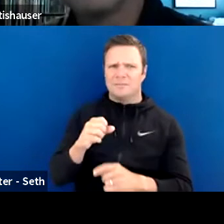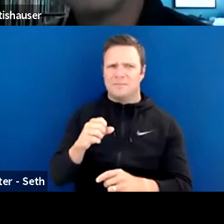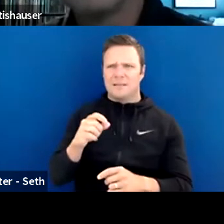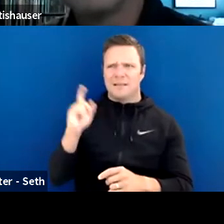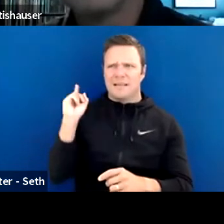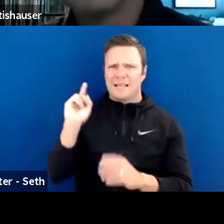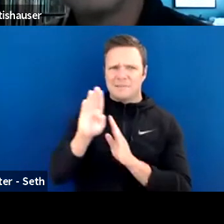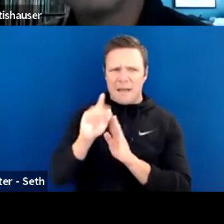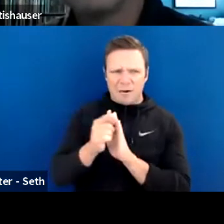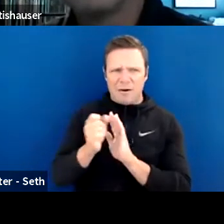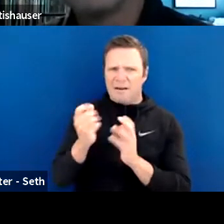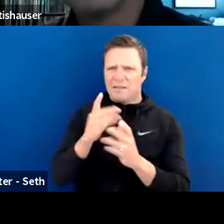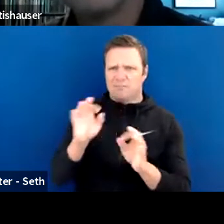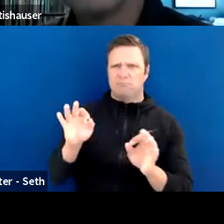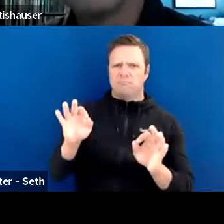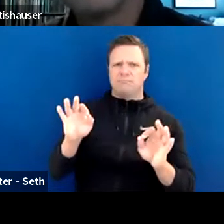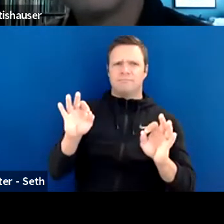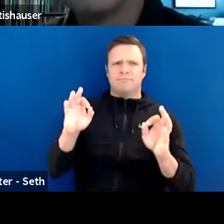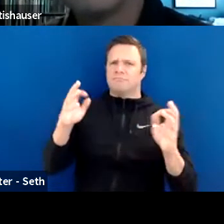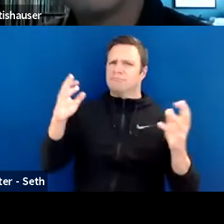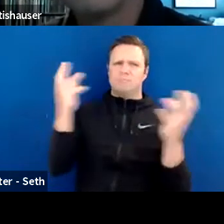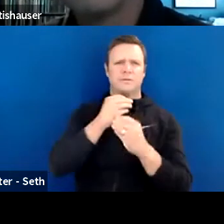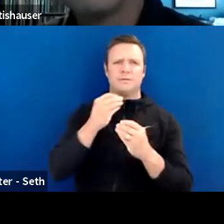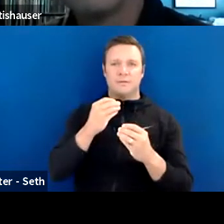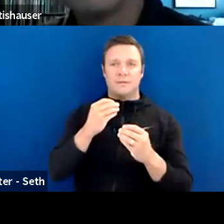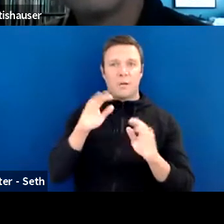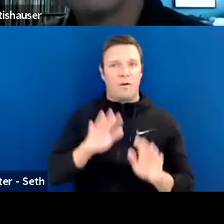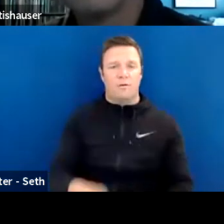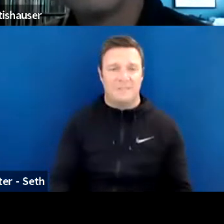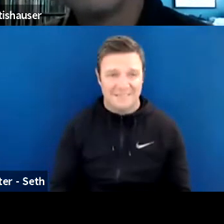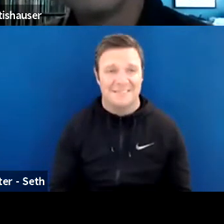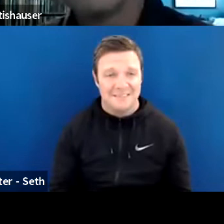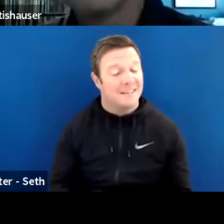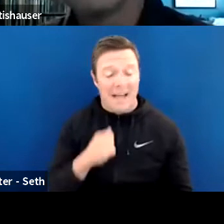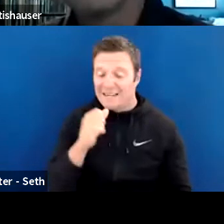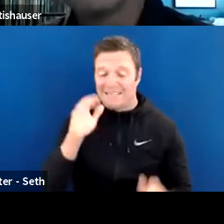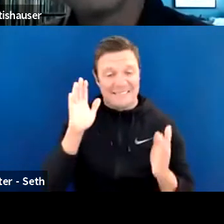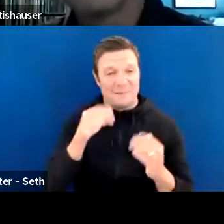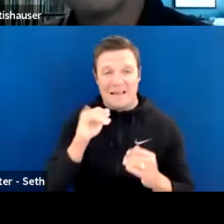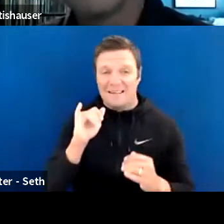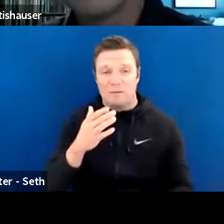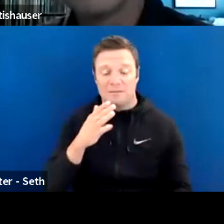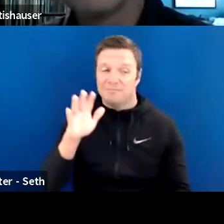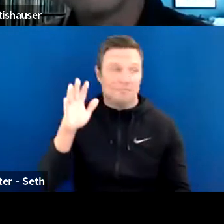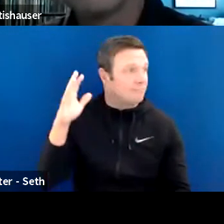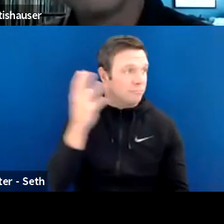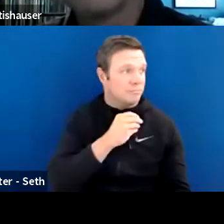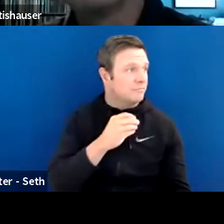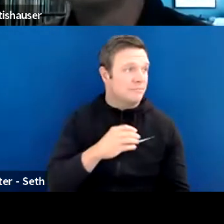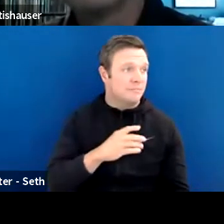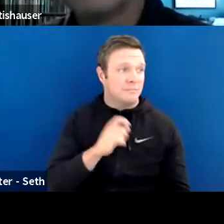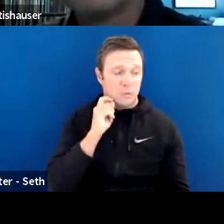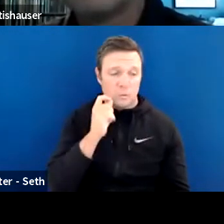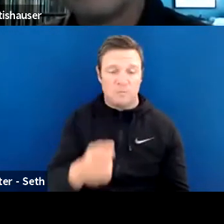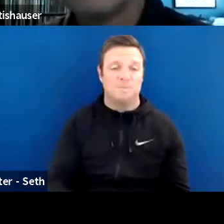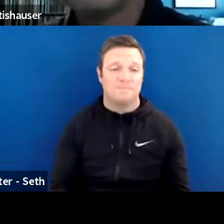background and everything just totally wonderful. So that was an unexpected bonus to this event that took place